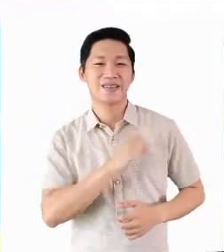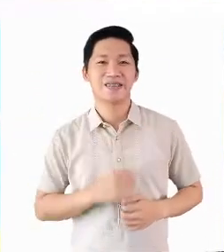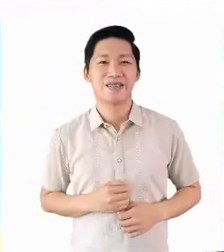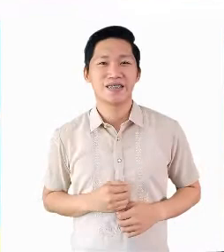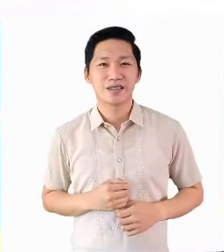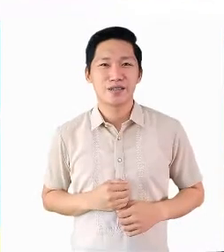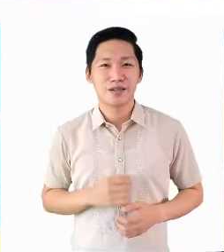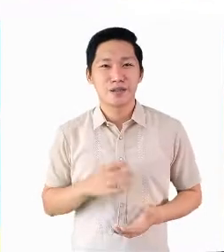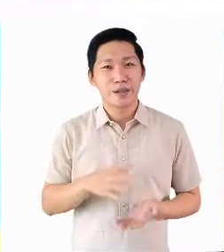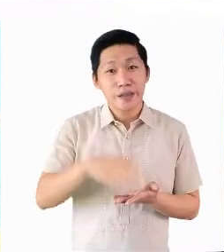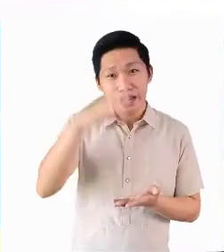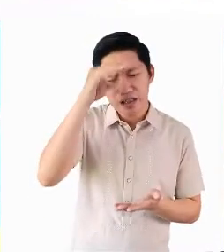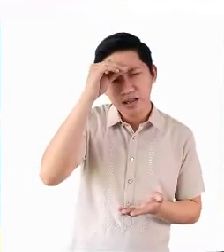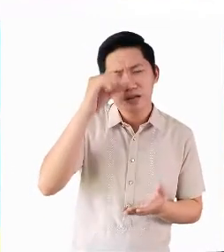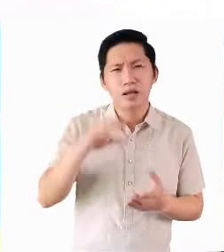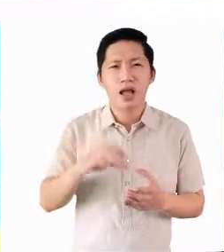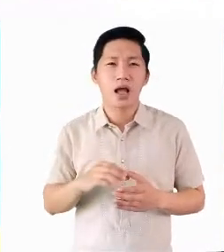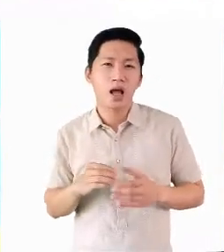Let us learn how to avoid them.